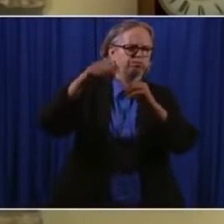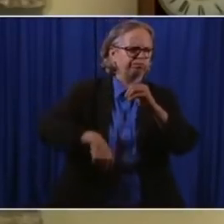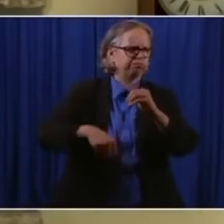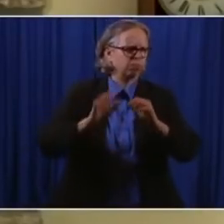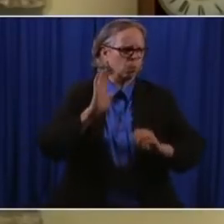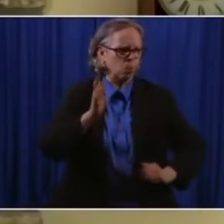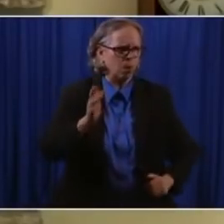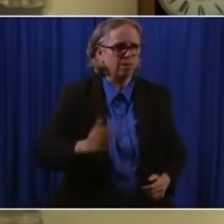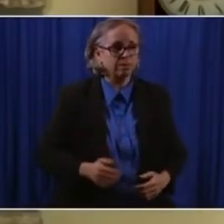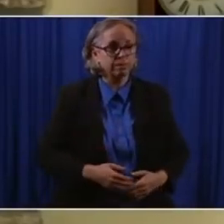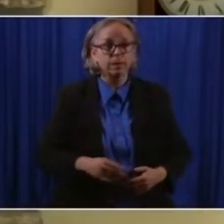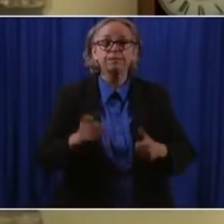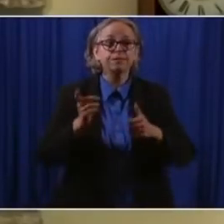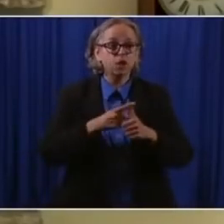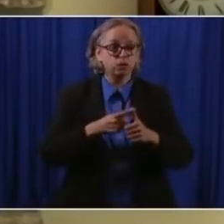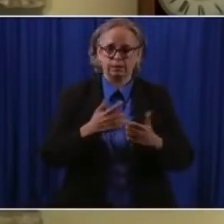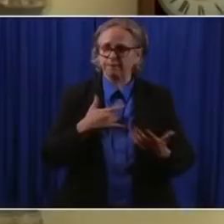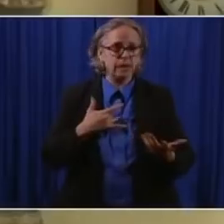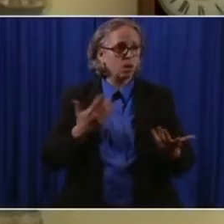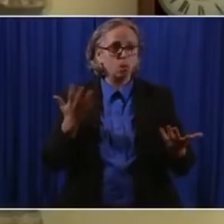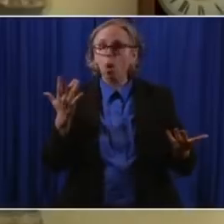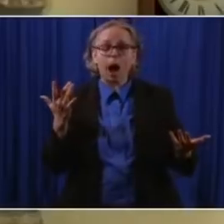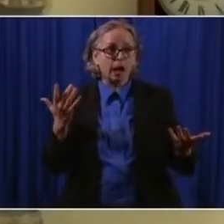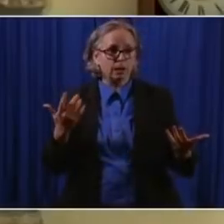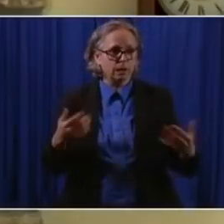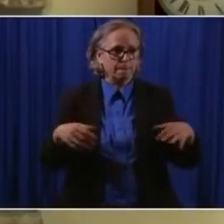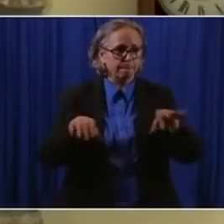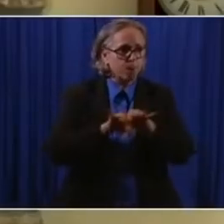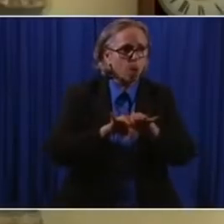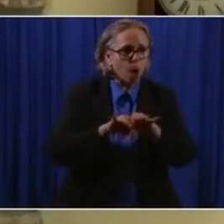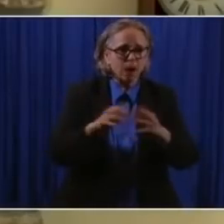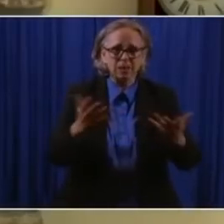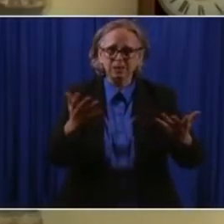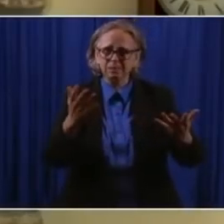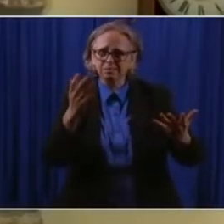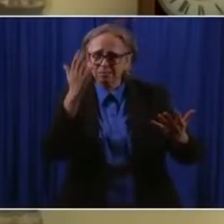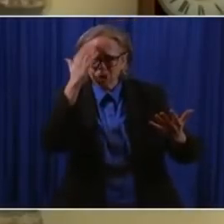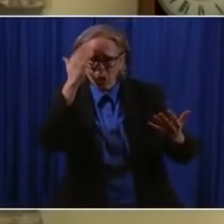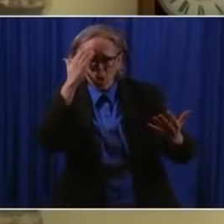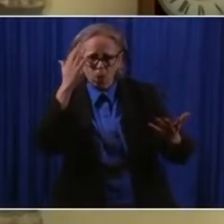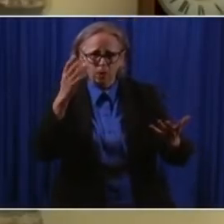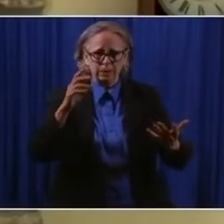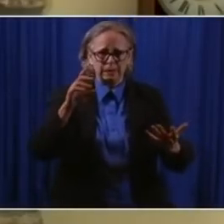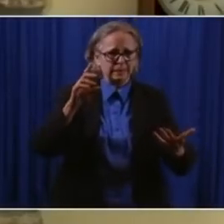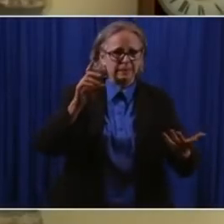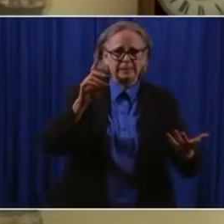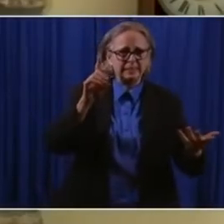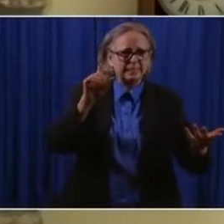wanted to give a date and give people time to start moving forward with that.